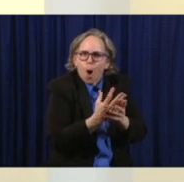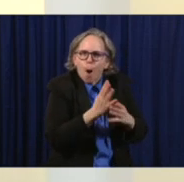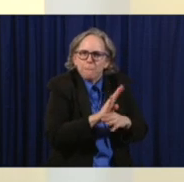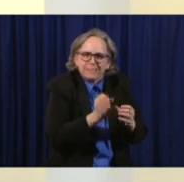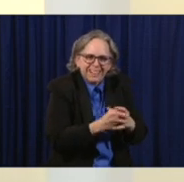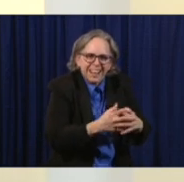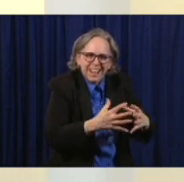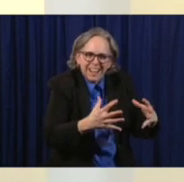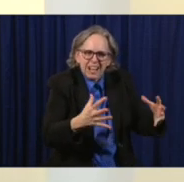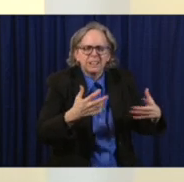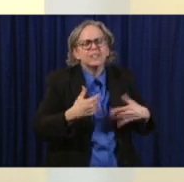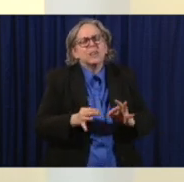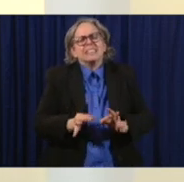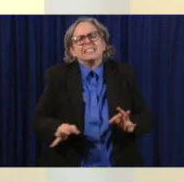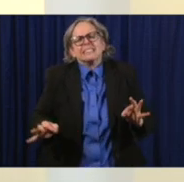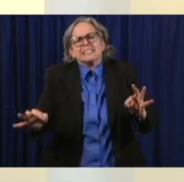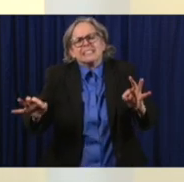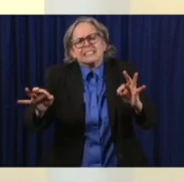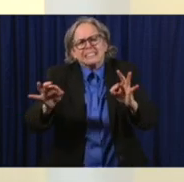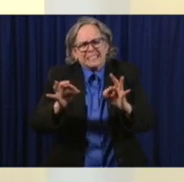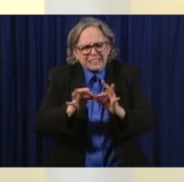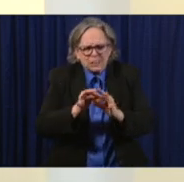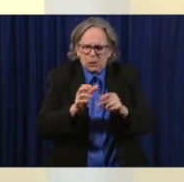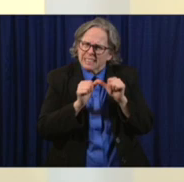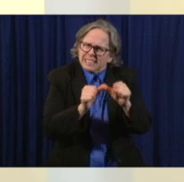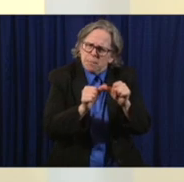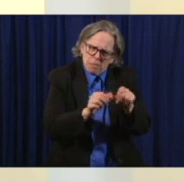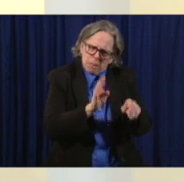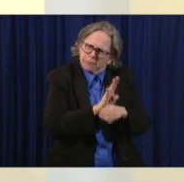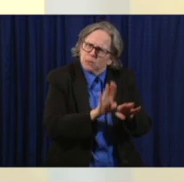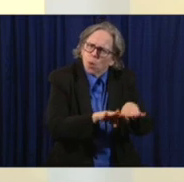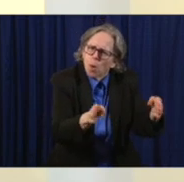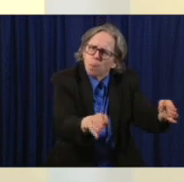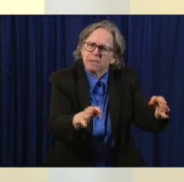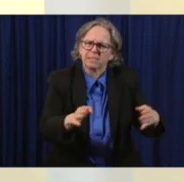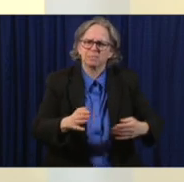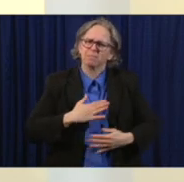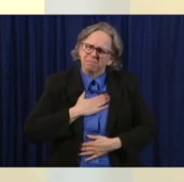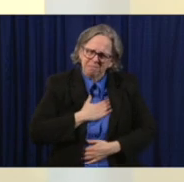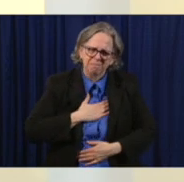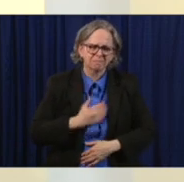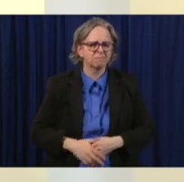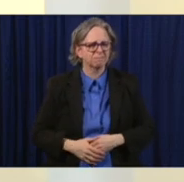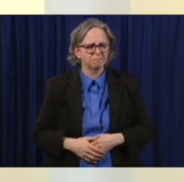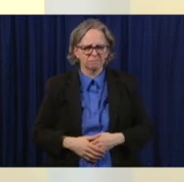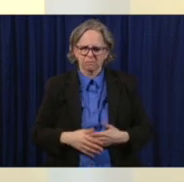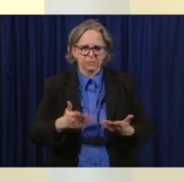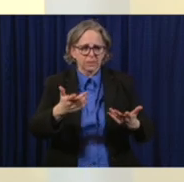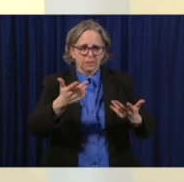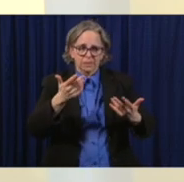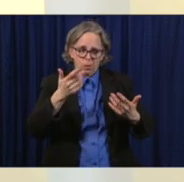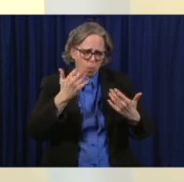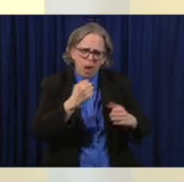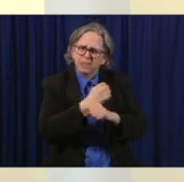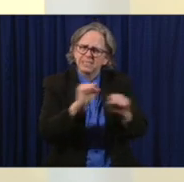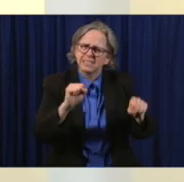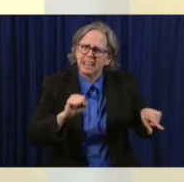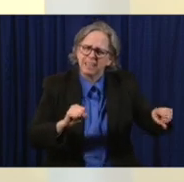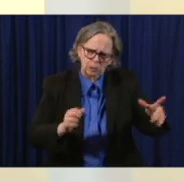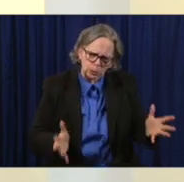this economy open and to keep those people who are really doing everything they can to stay open safe. So once